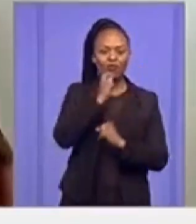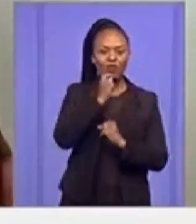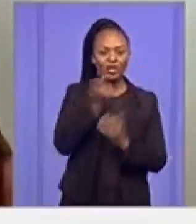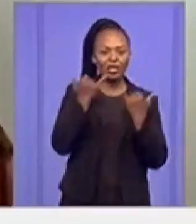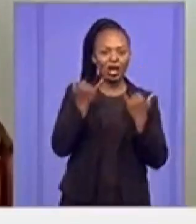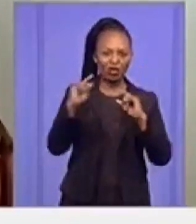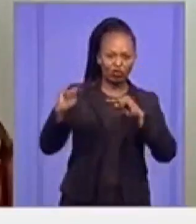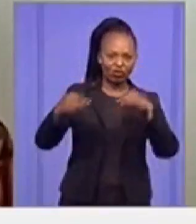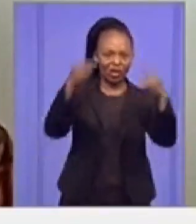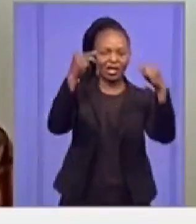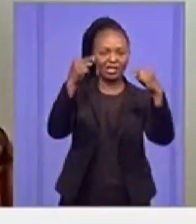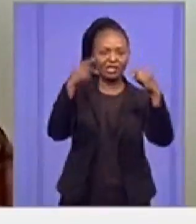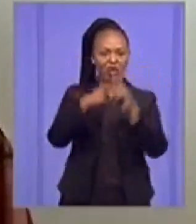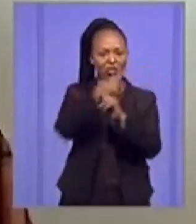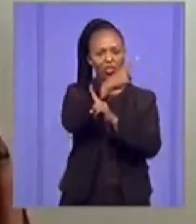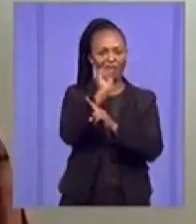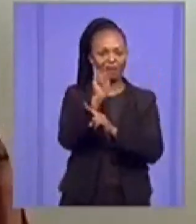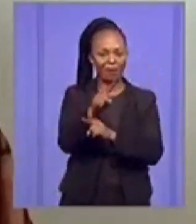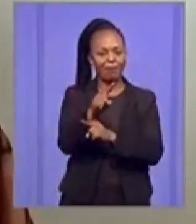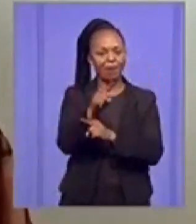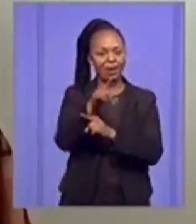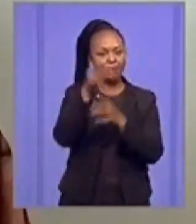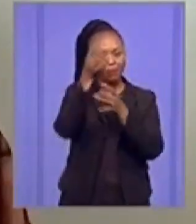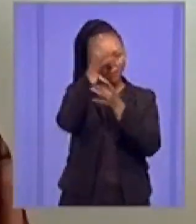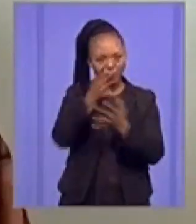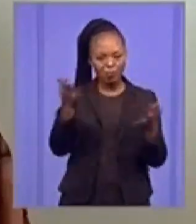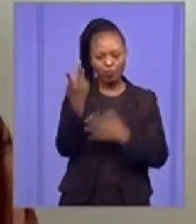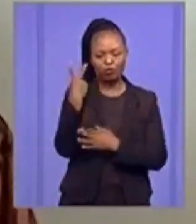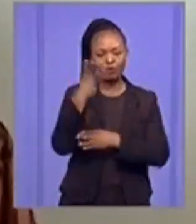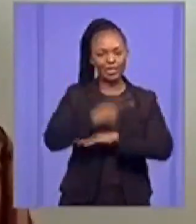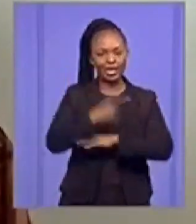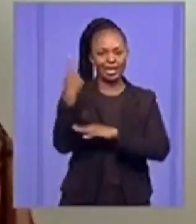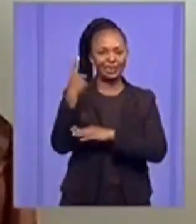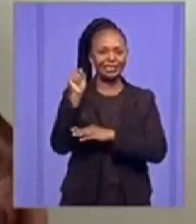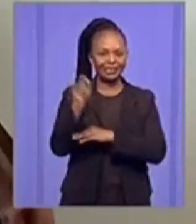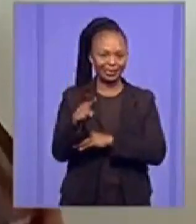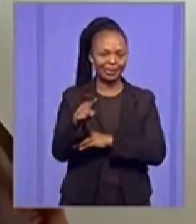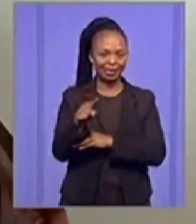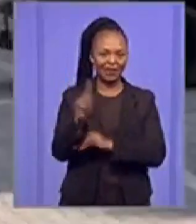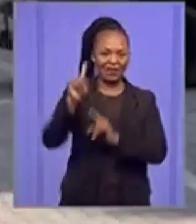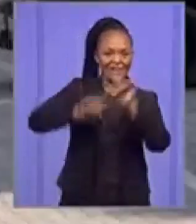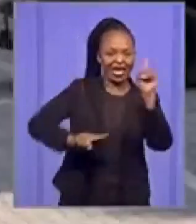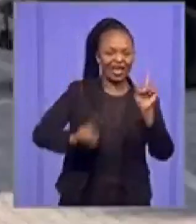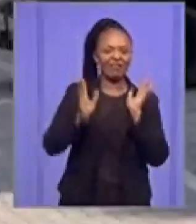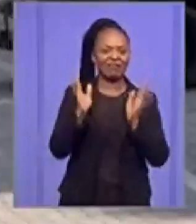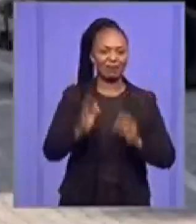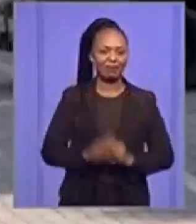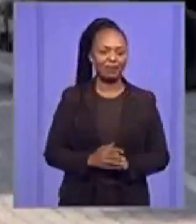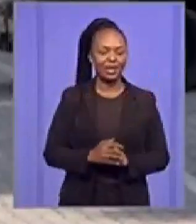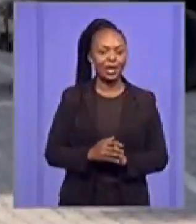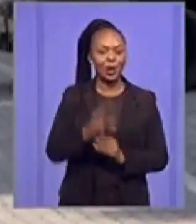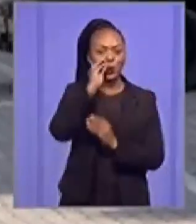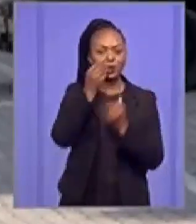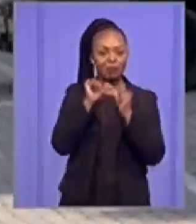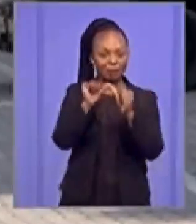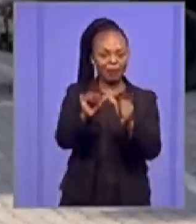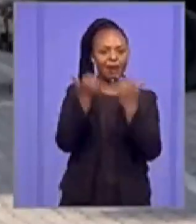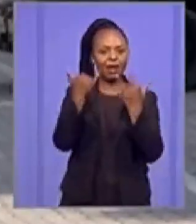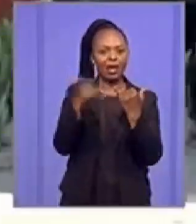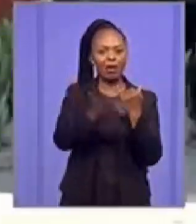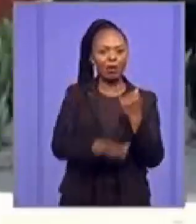to challenge that interdict which was given 2 days ago, and they've failed. Ditaba di sa le jalo ha